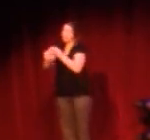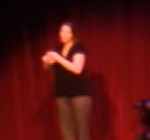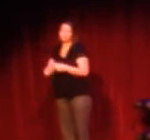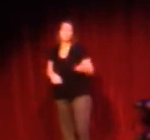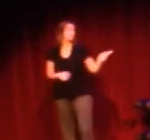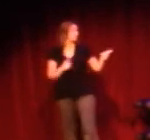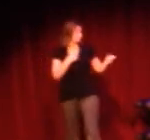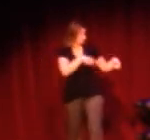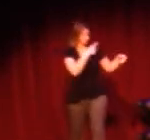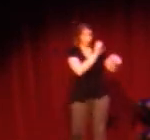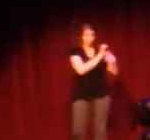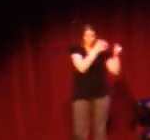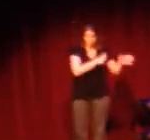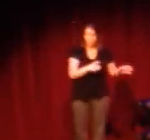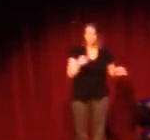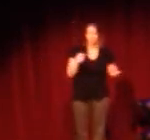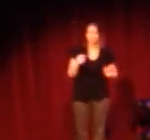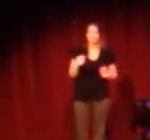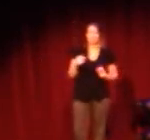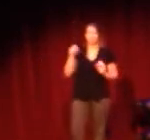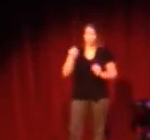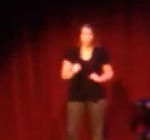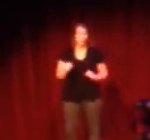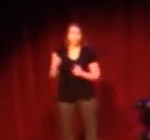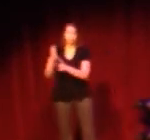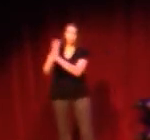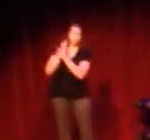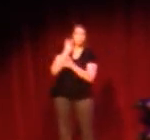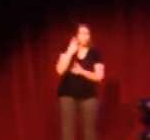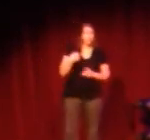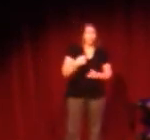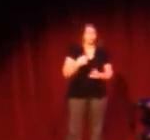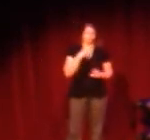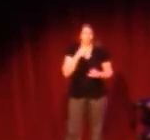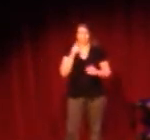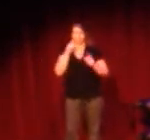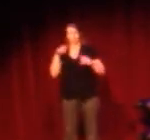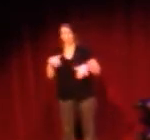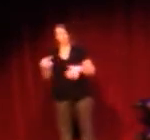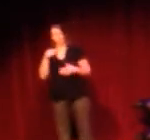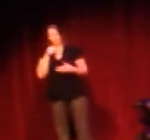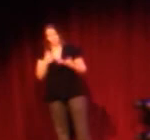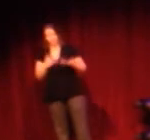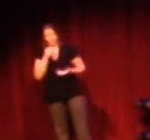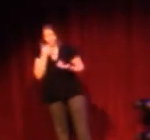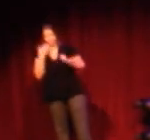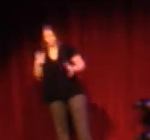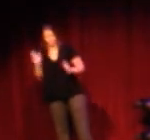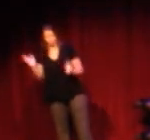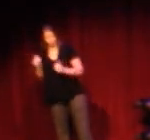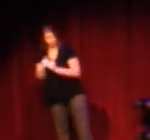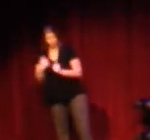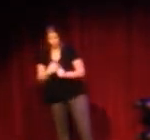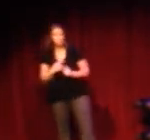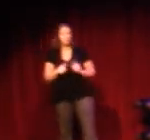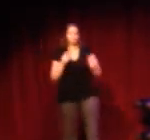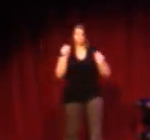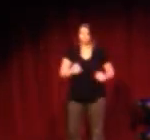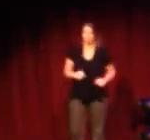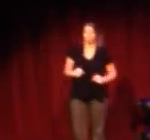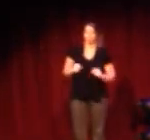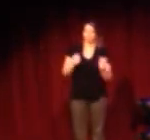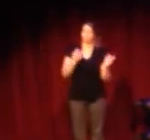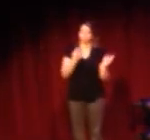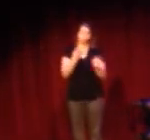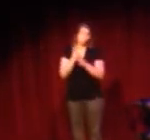show, we'll be surprised, but we'll be back there. So you can come talk to us. We actually have a conversation. But anyway, I